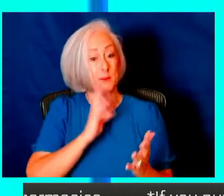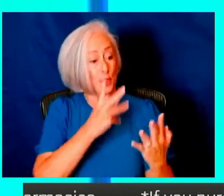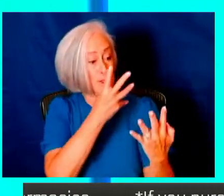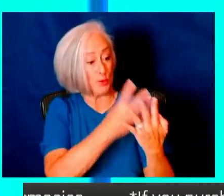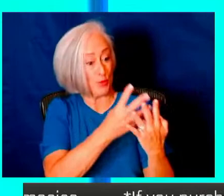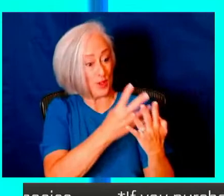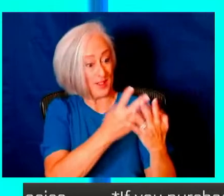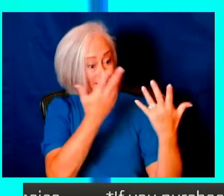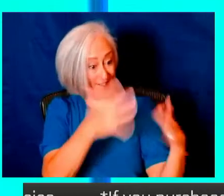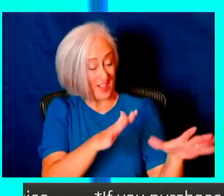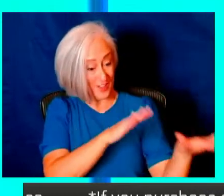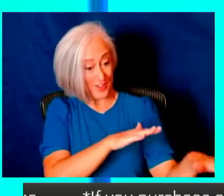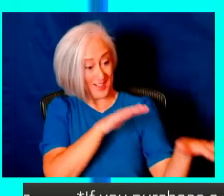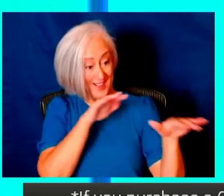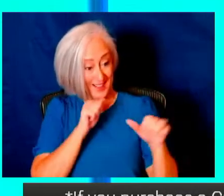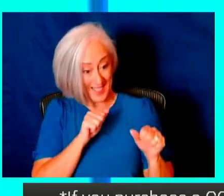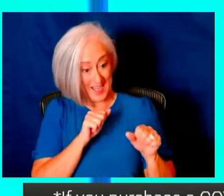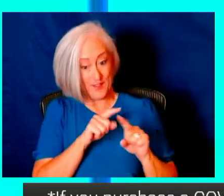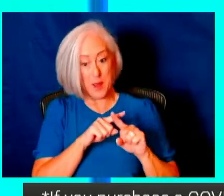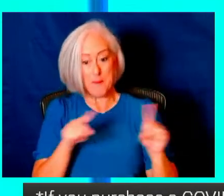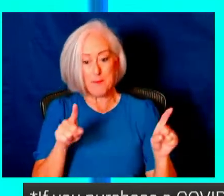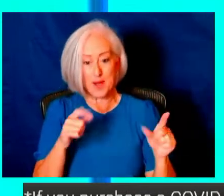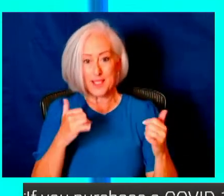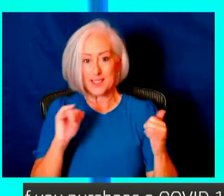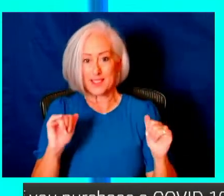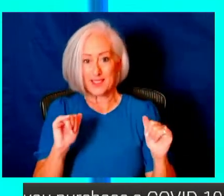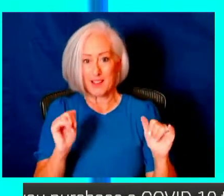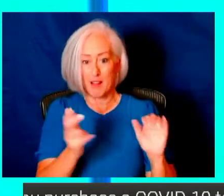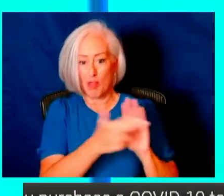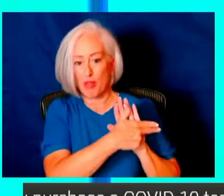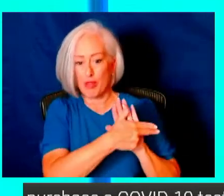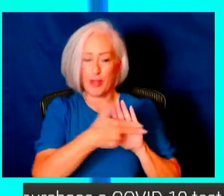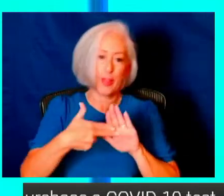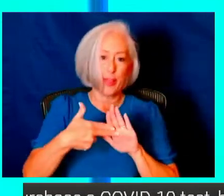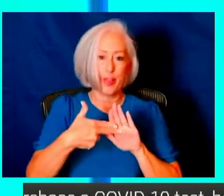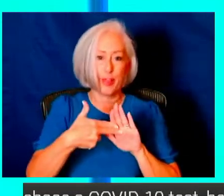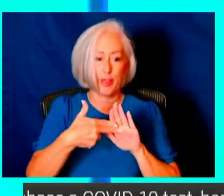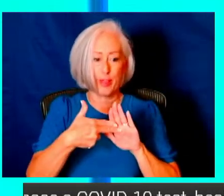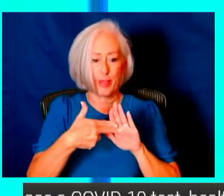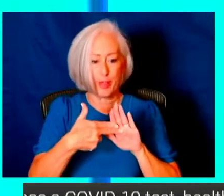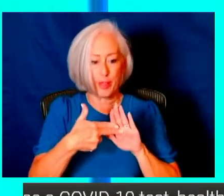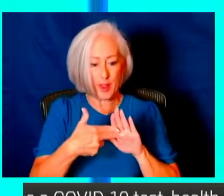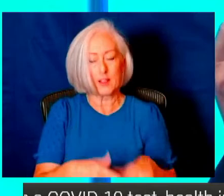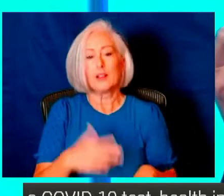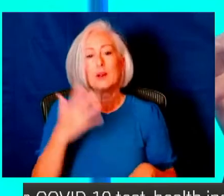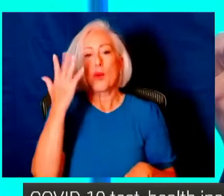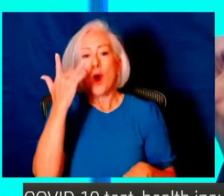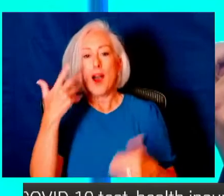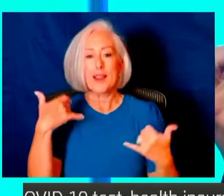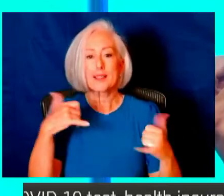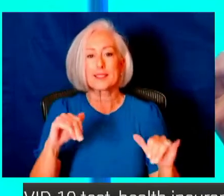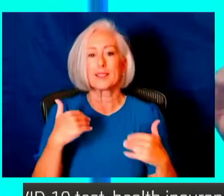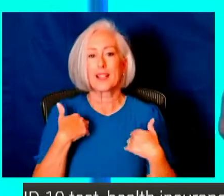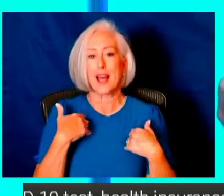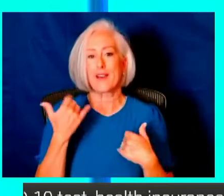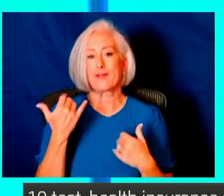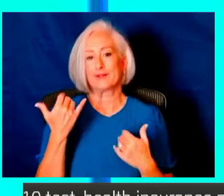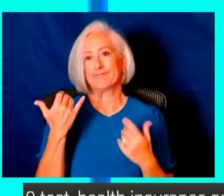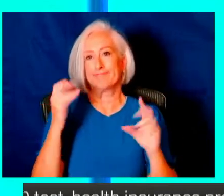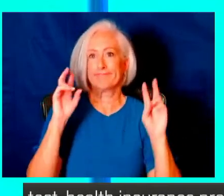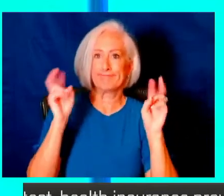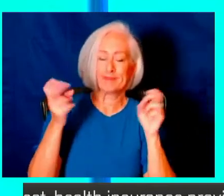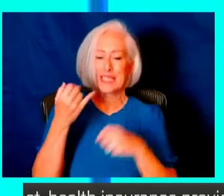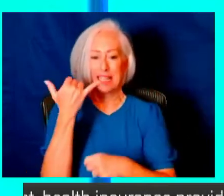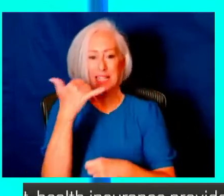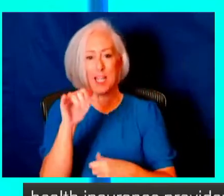still has that scarlet letter. She still has that yellow piece of paper, metaphorical, that says, you know,